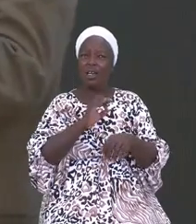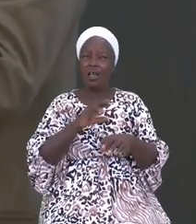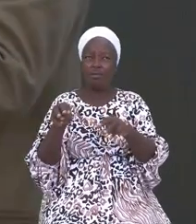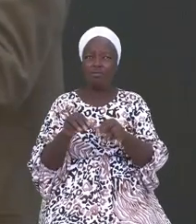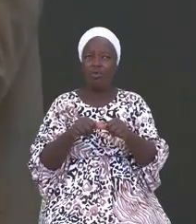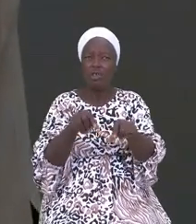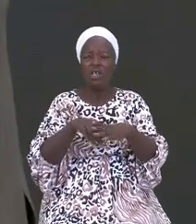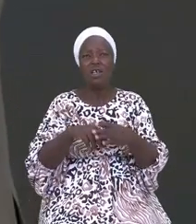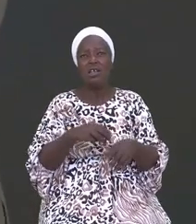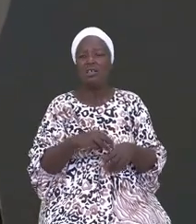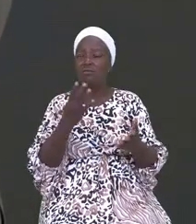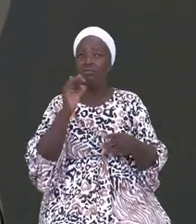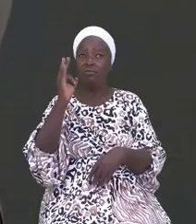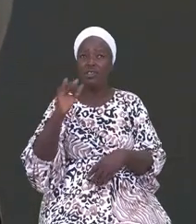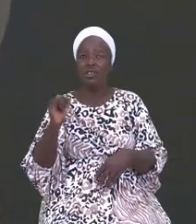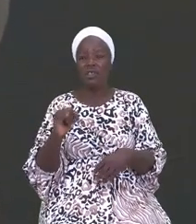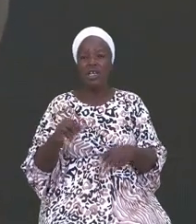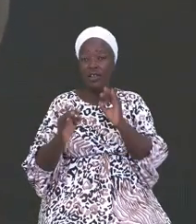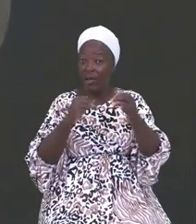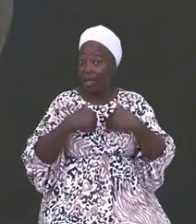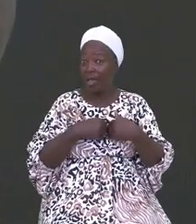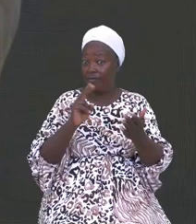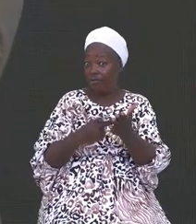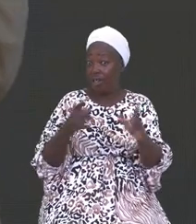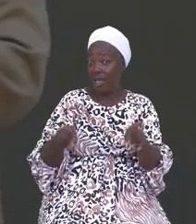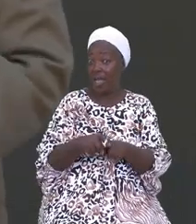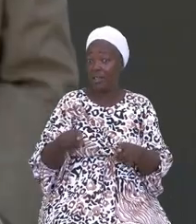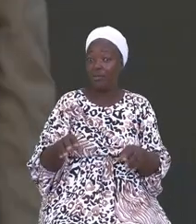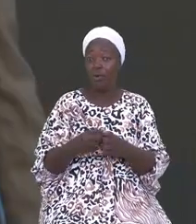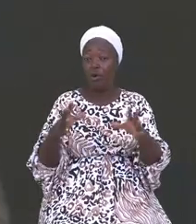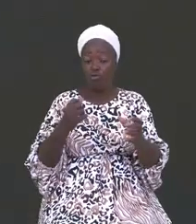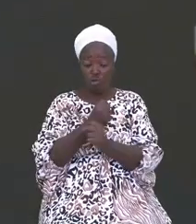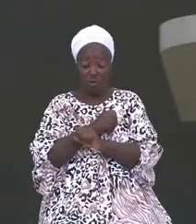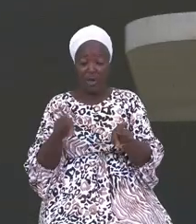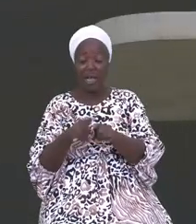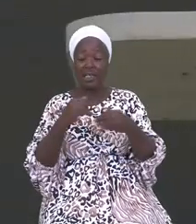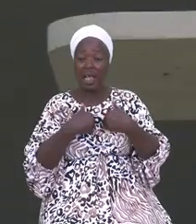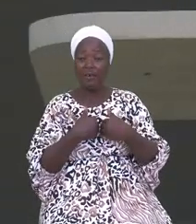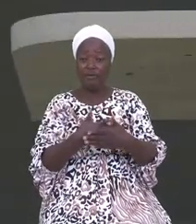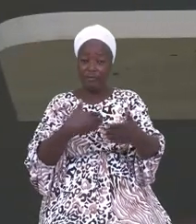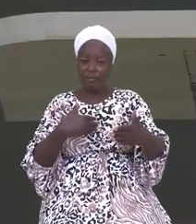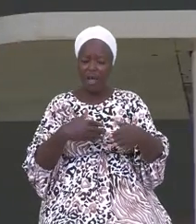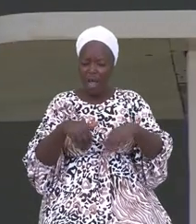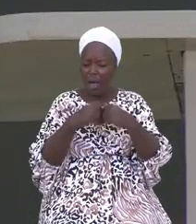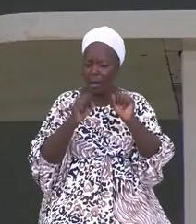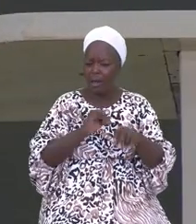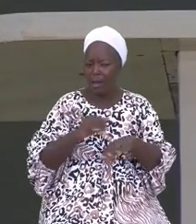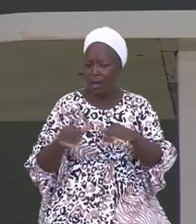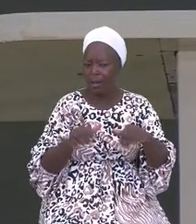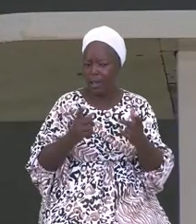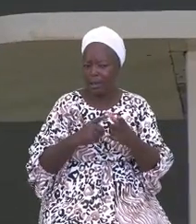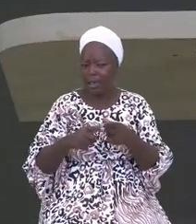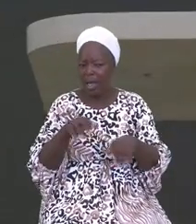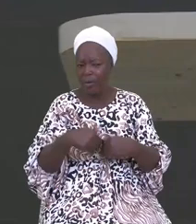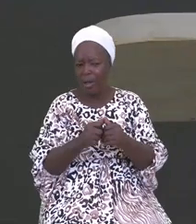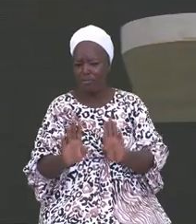ministry? If I had twice as much love as I had before, how will I act? How will I